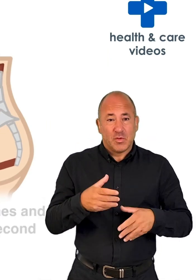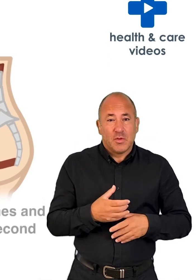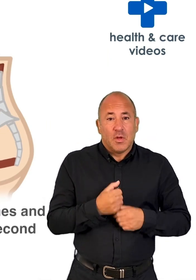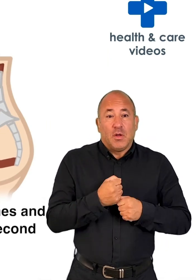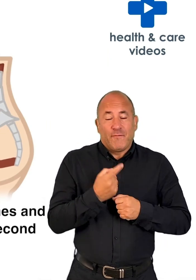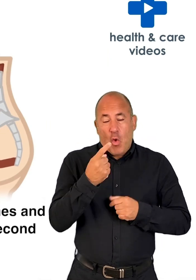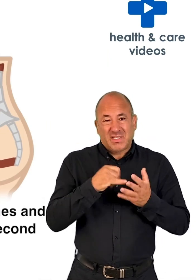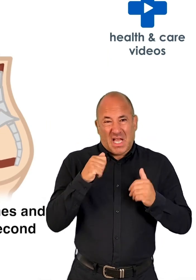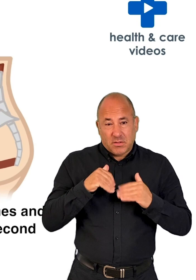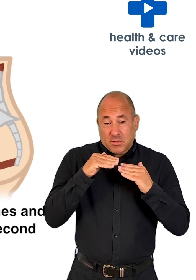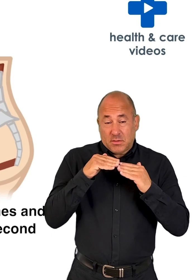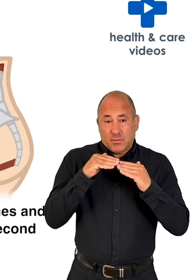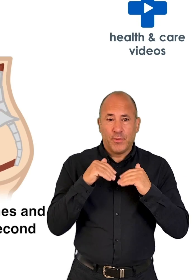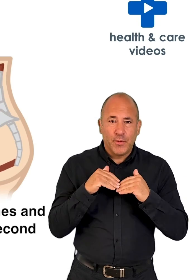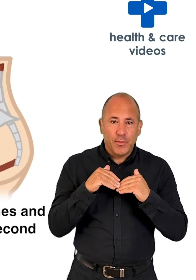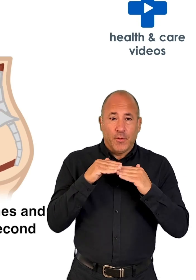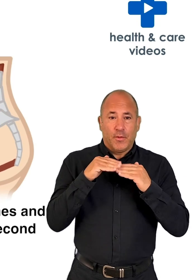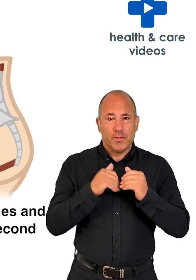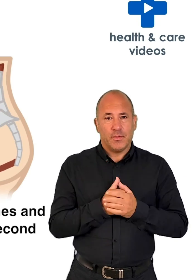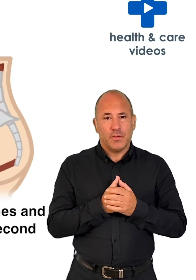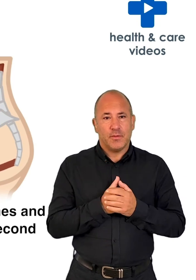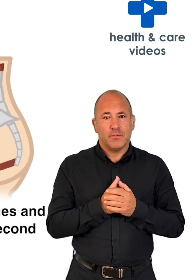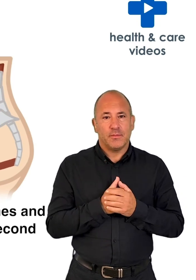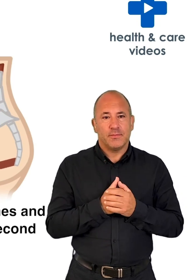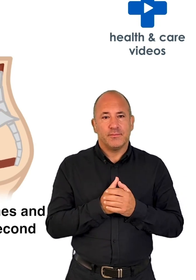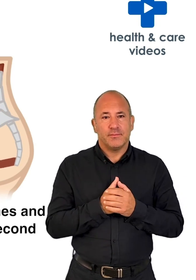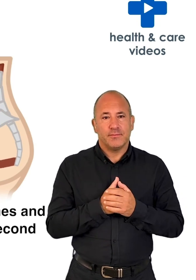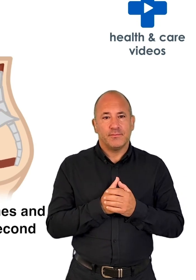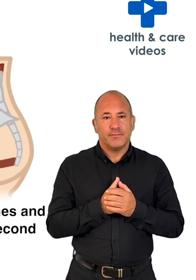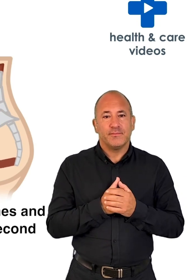times. Hold each contraction for approximately 1 second.